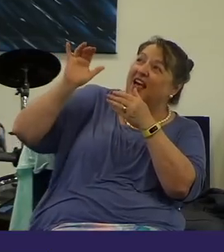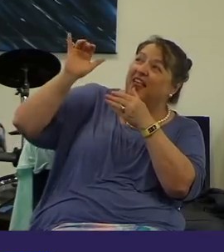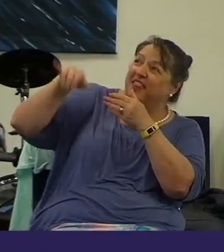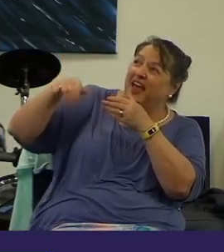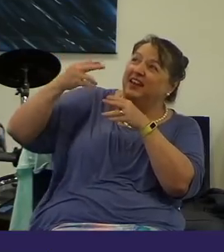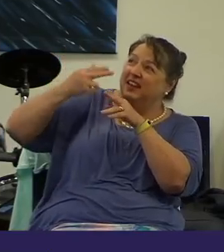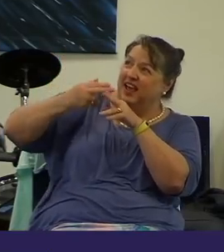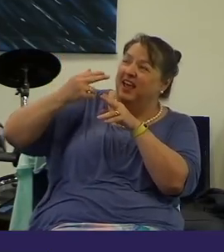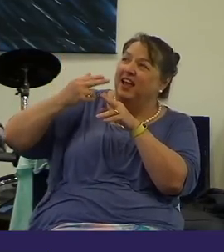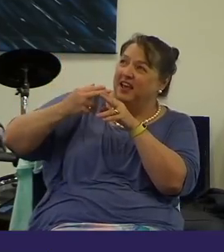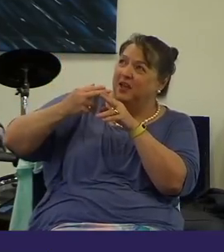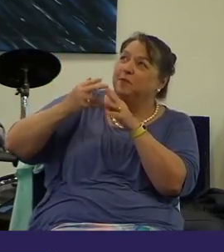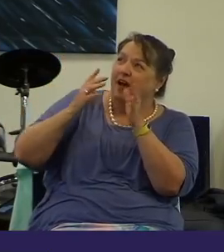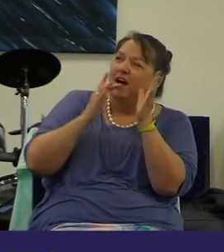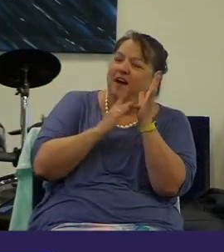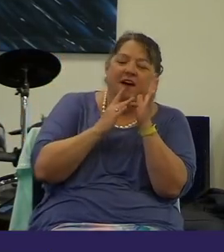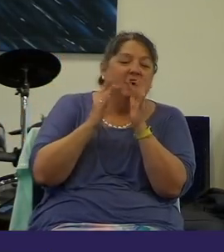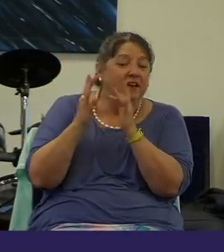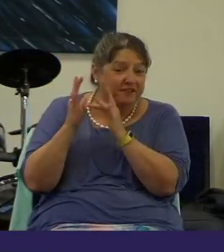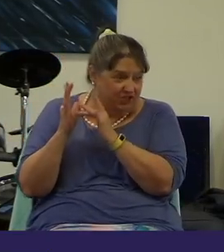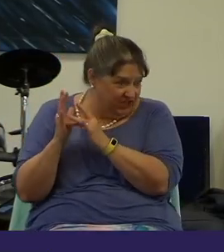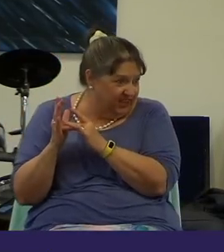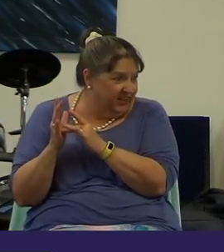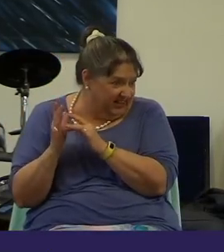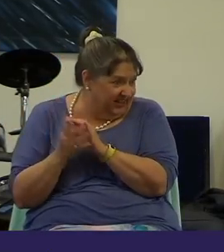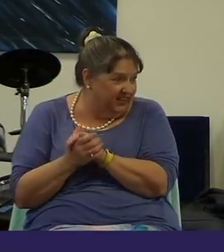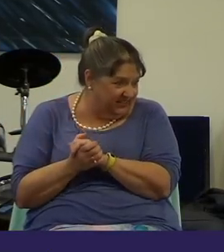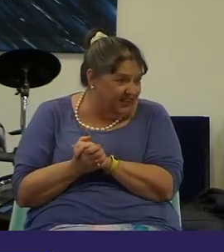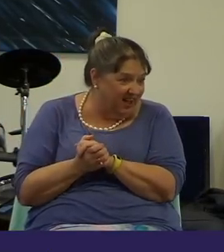is. The name of